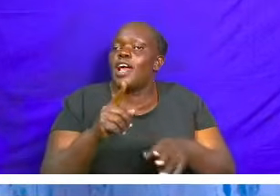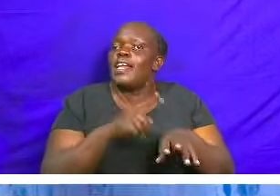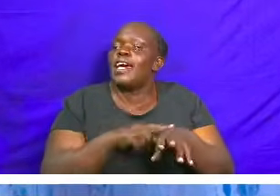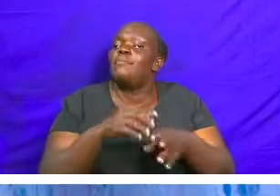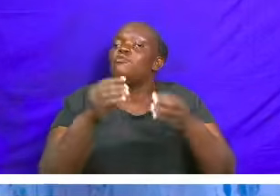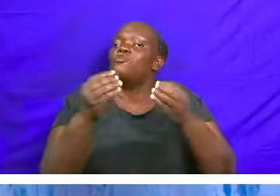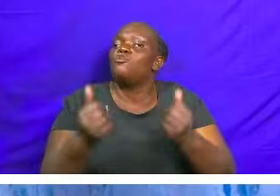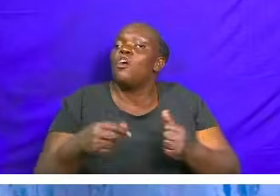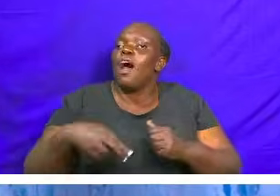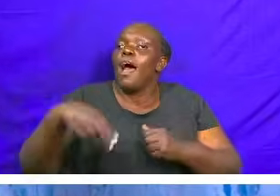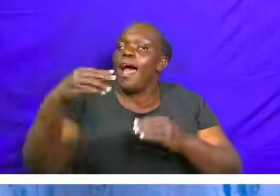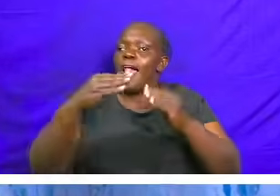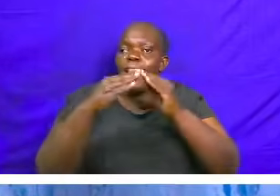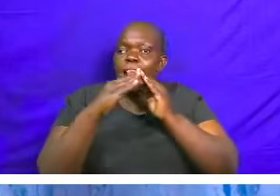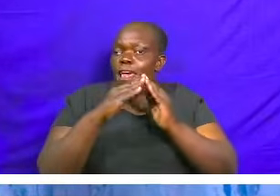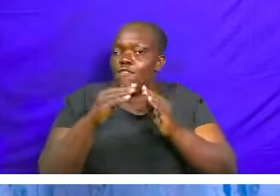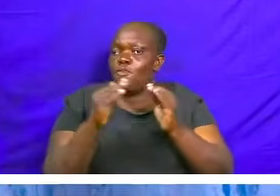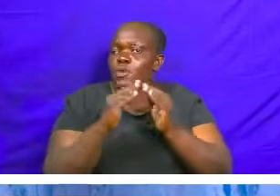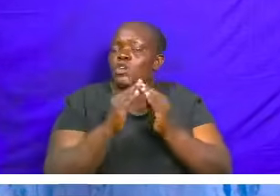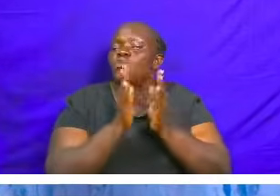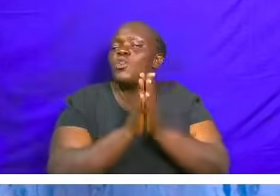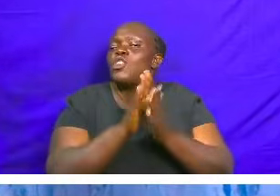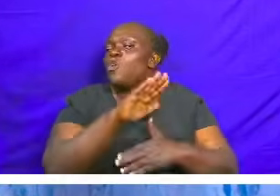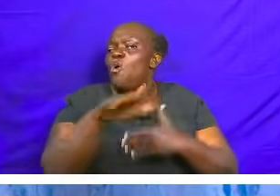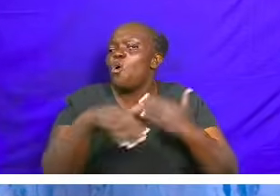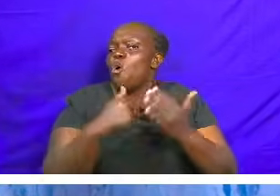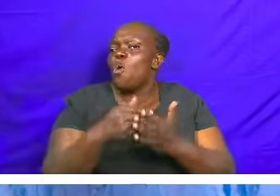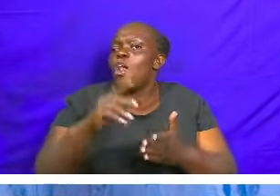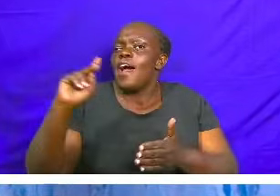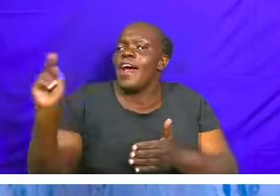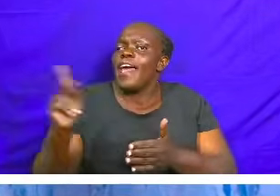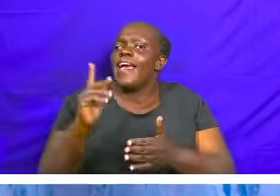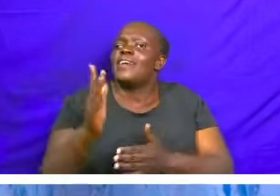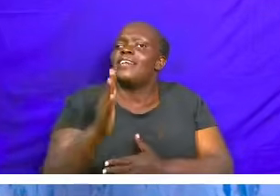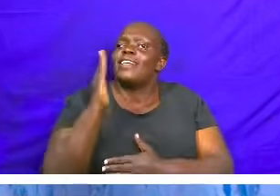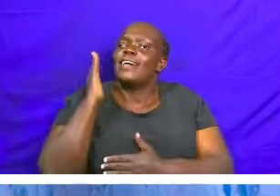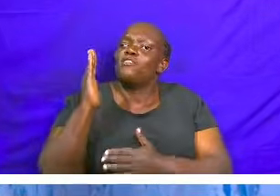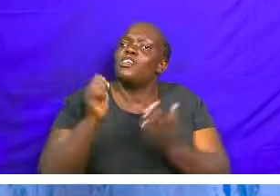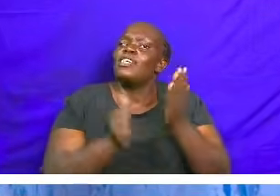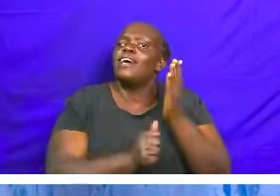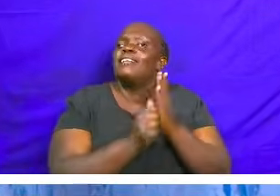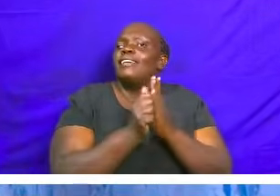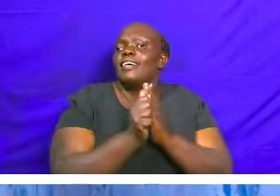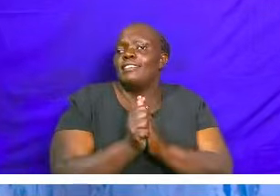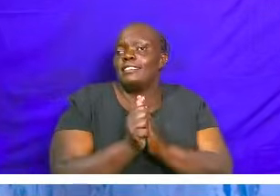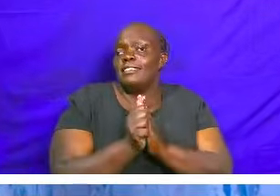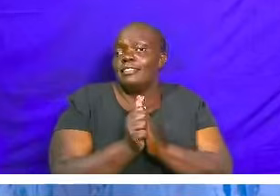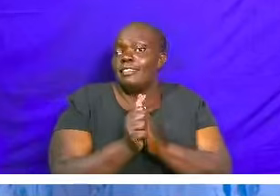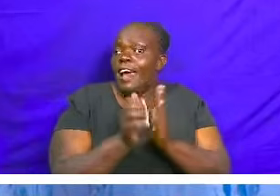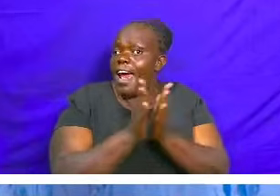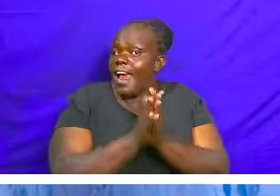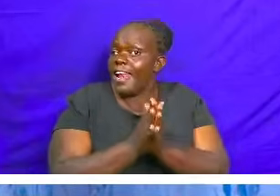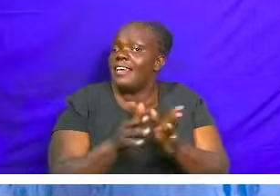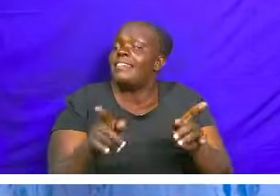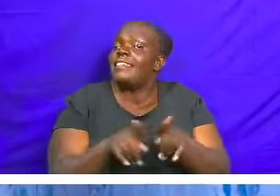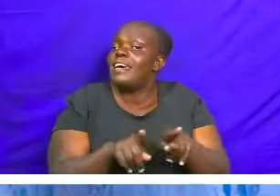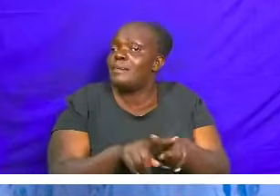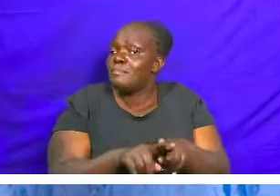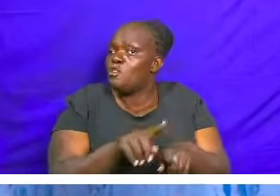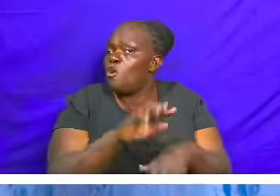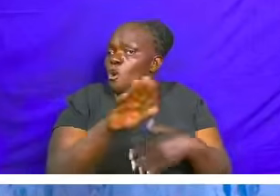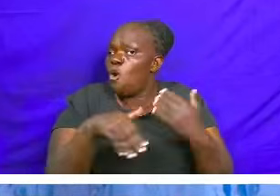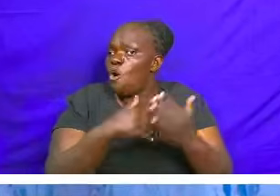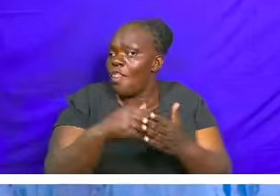a high-level virtual meeting with all the Kenya security agencies. And also, further to it,